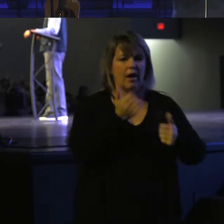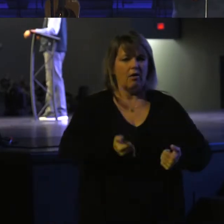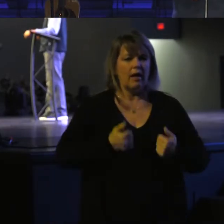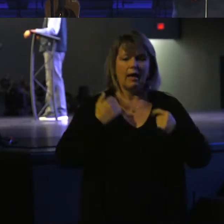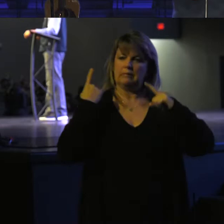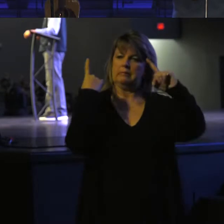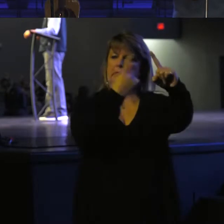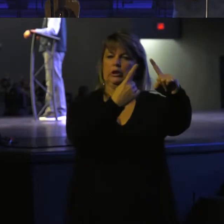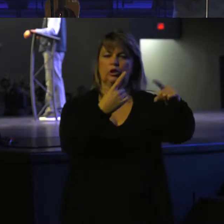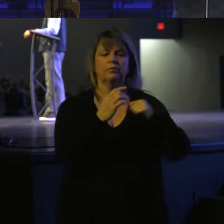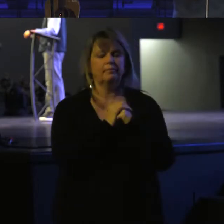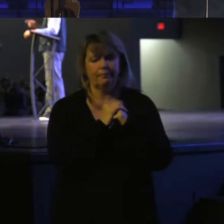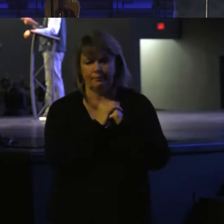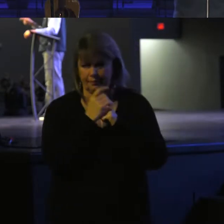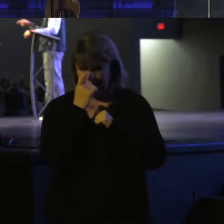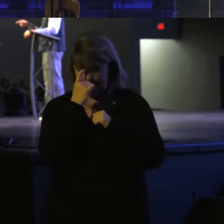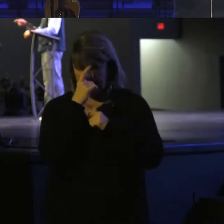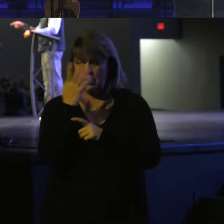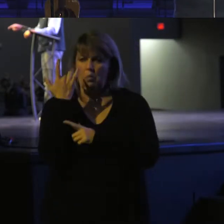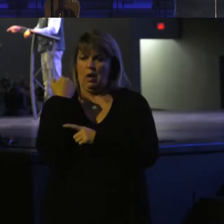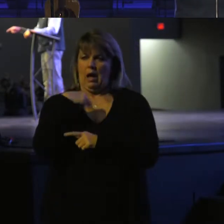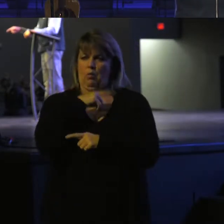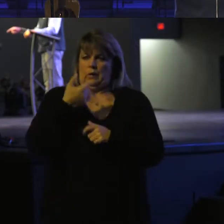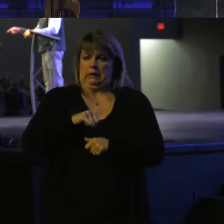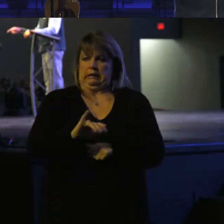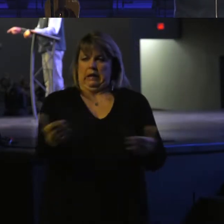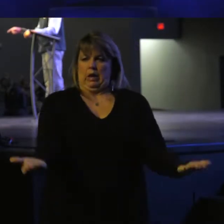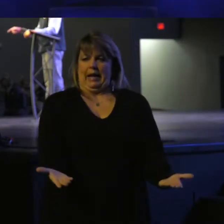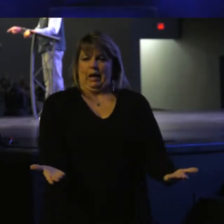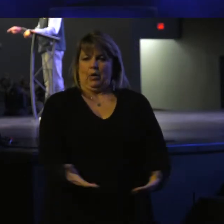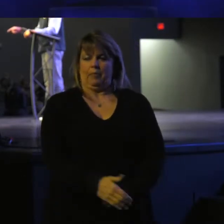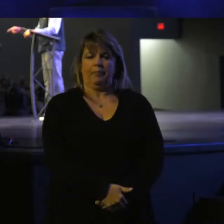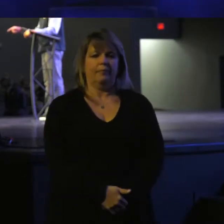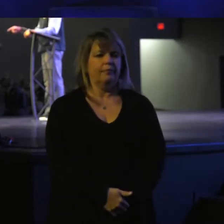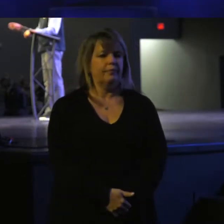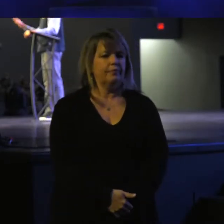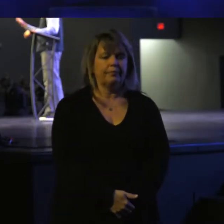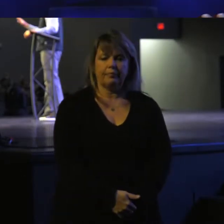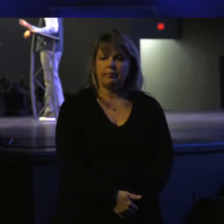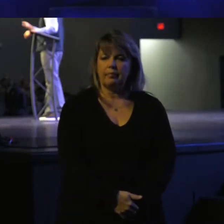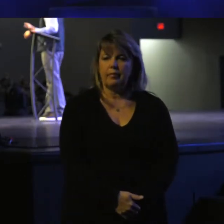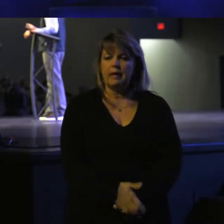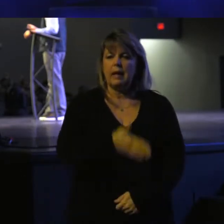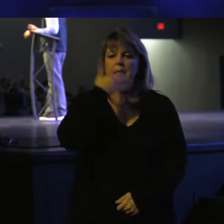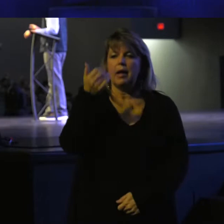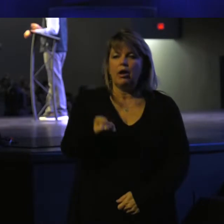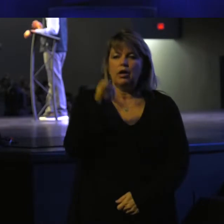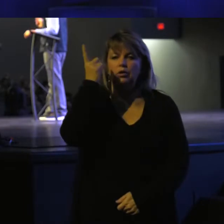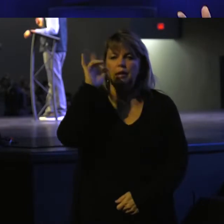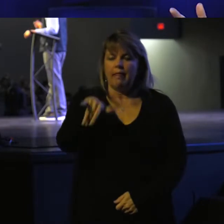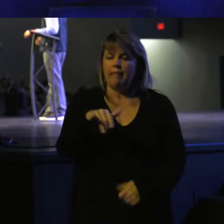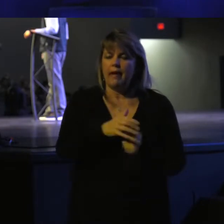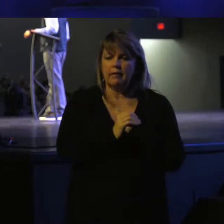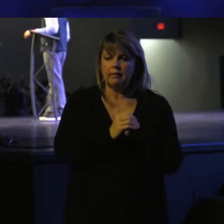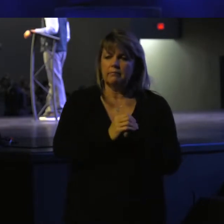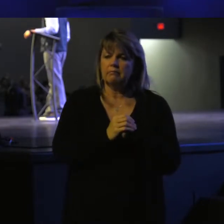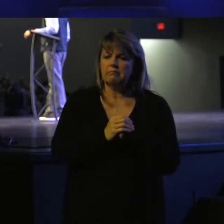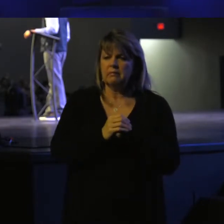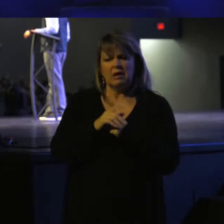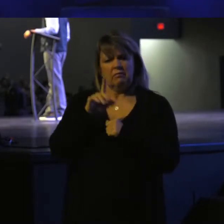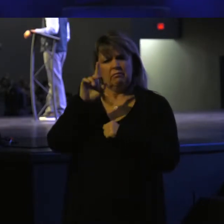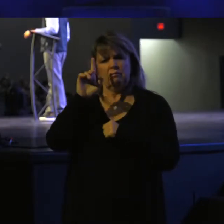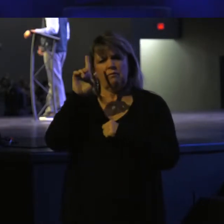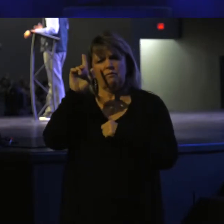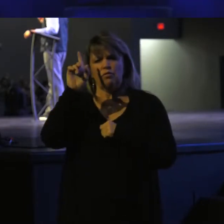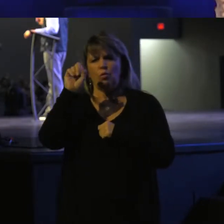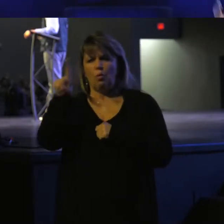lives, and why we are still here. To better understand all of that, let's ask a few